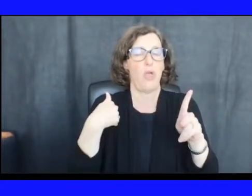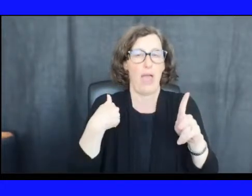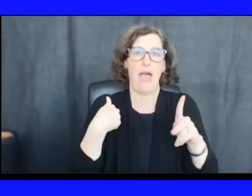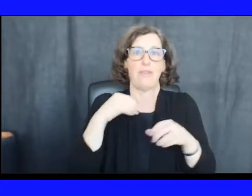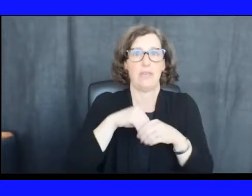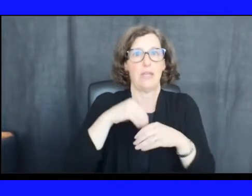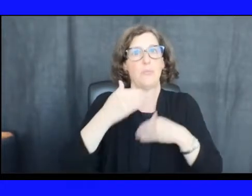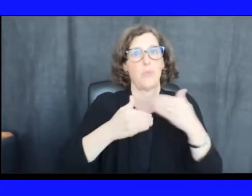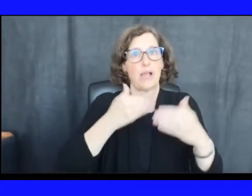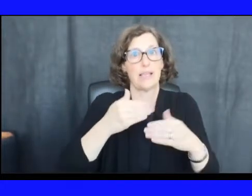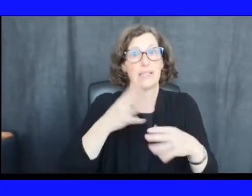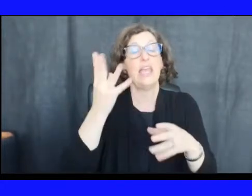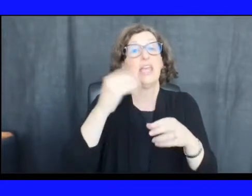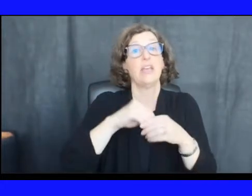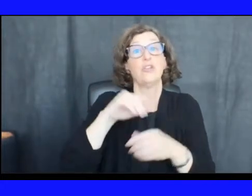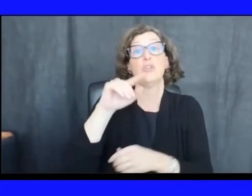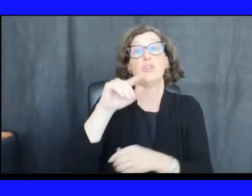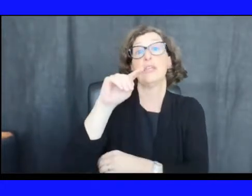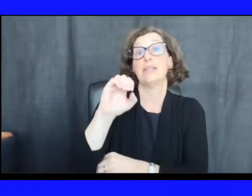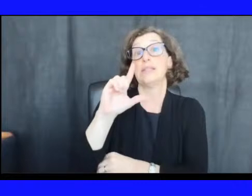For access to care,